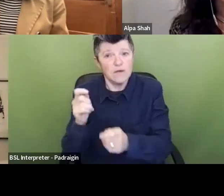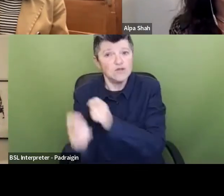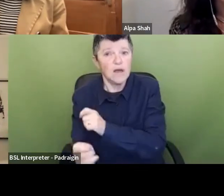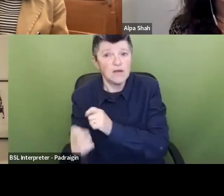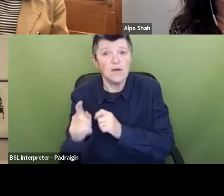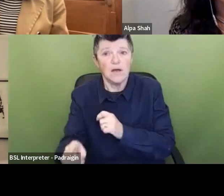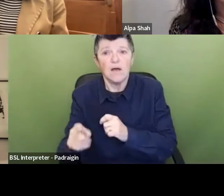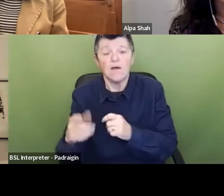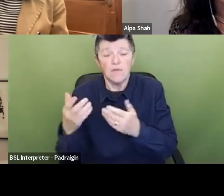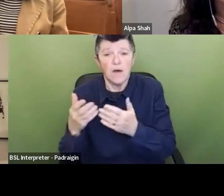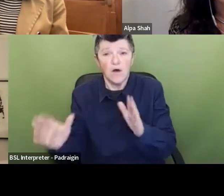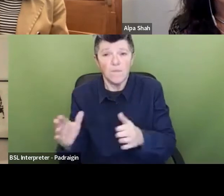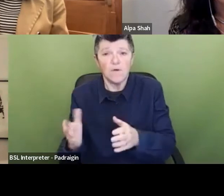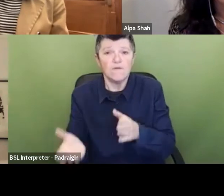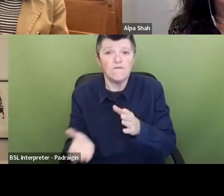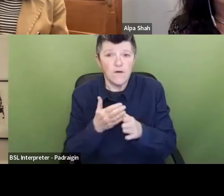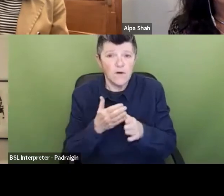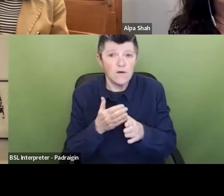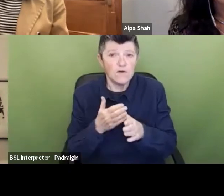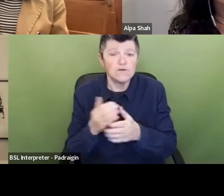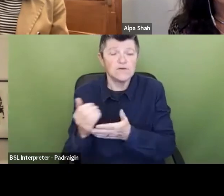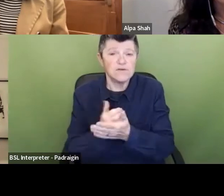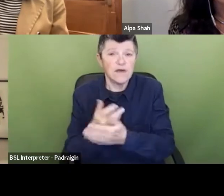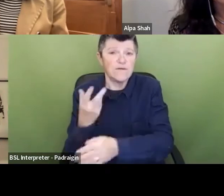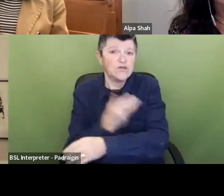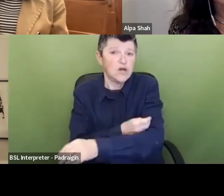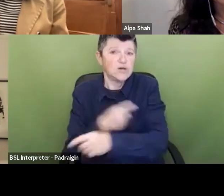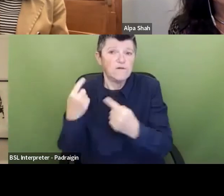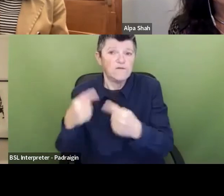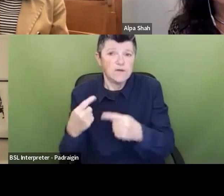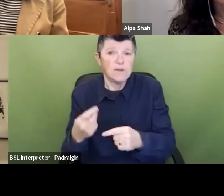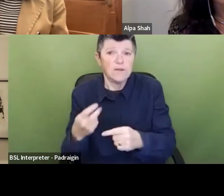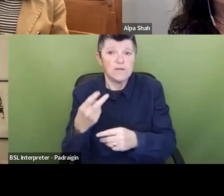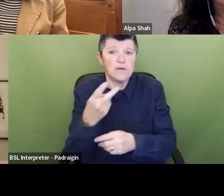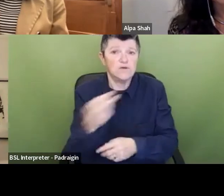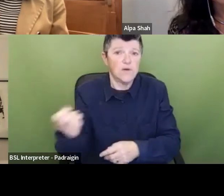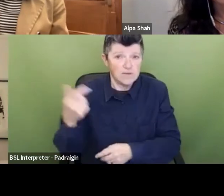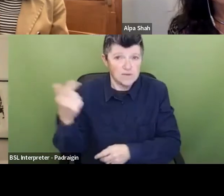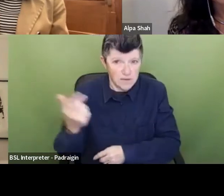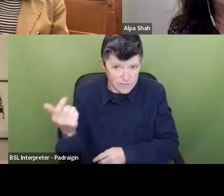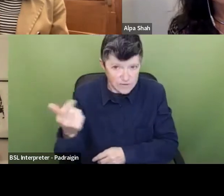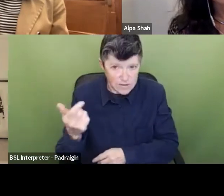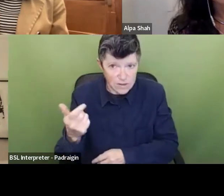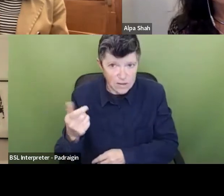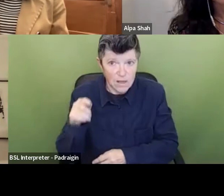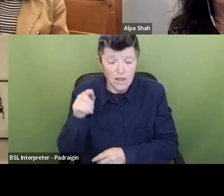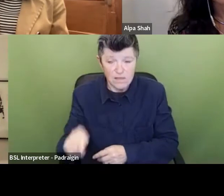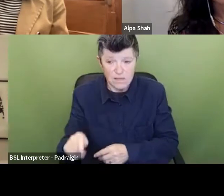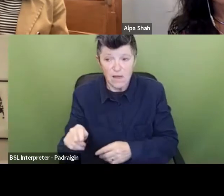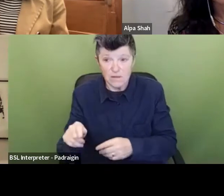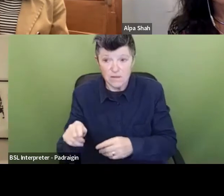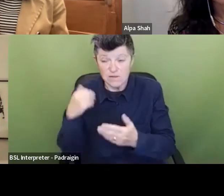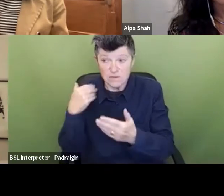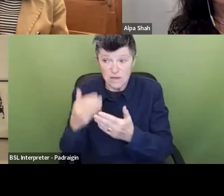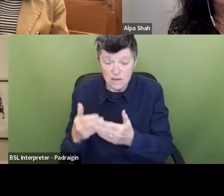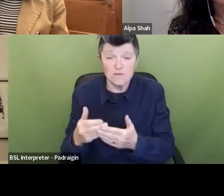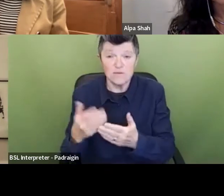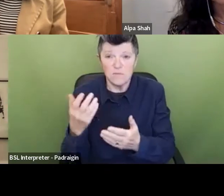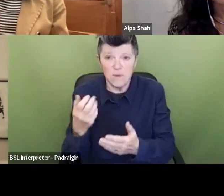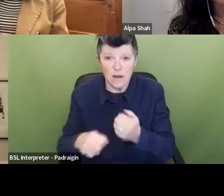safe injection facility in 2017, which has since doubled in capacity and found